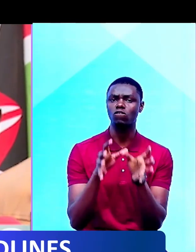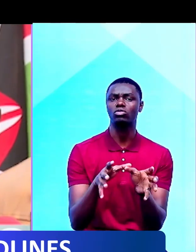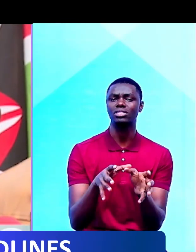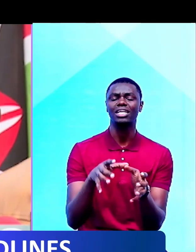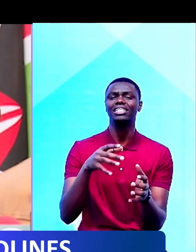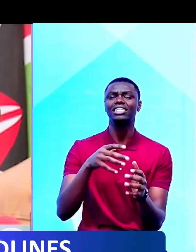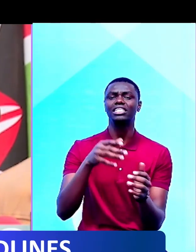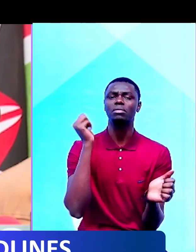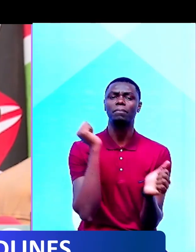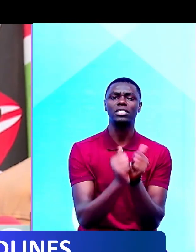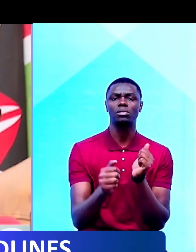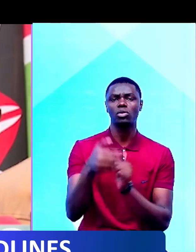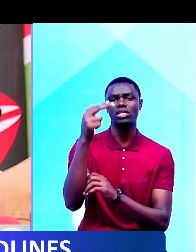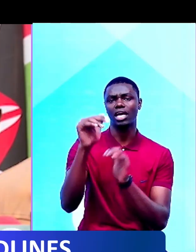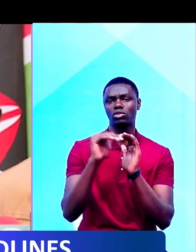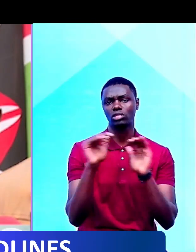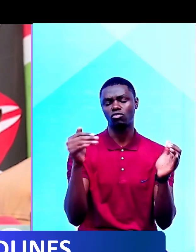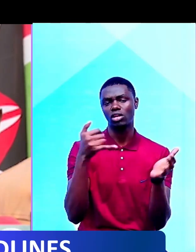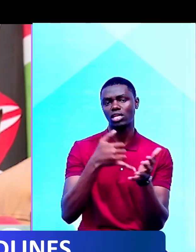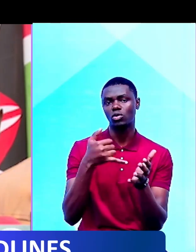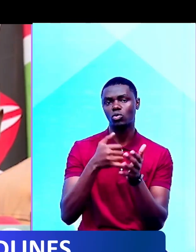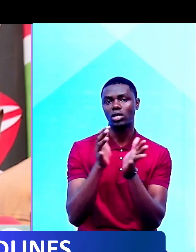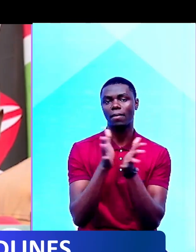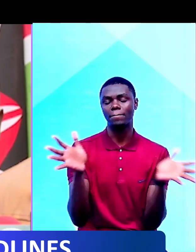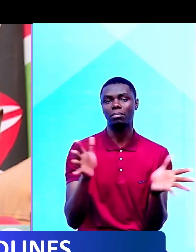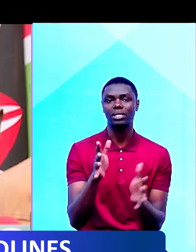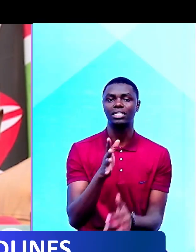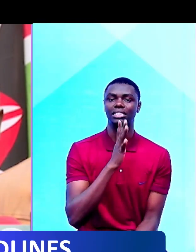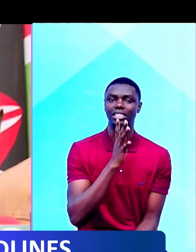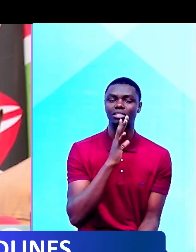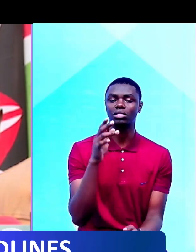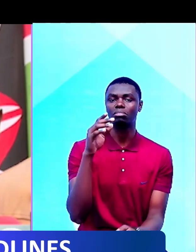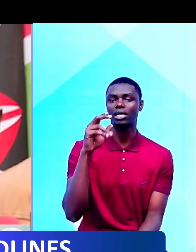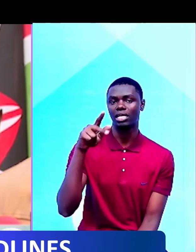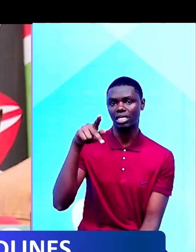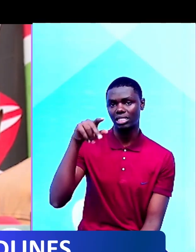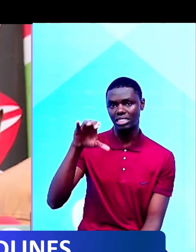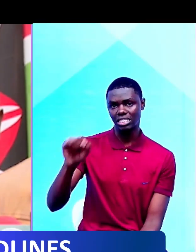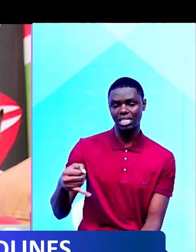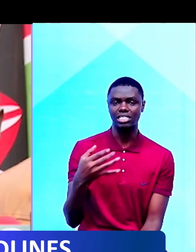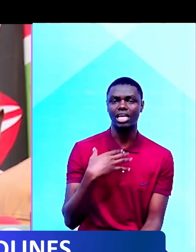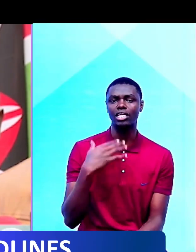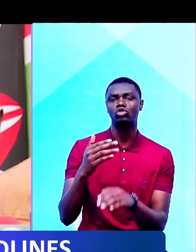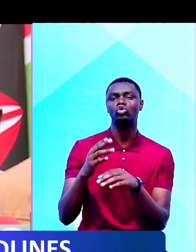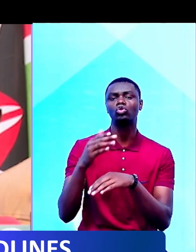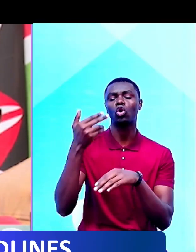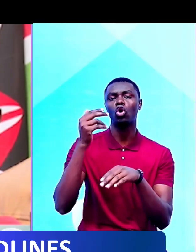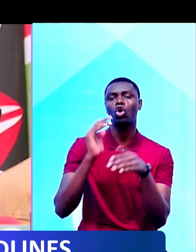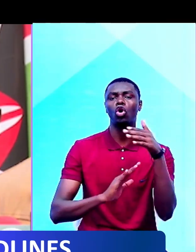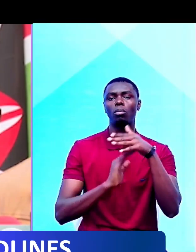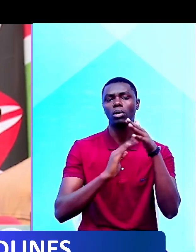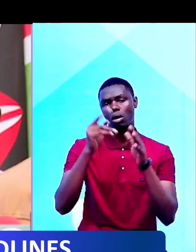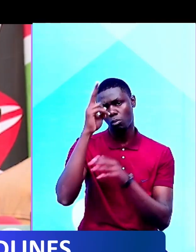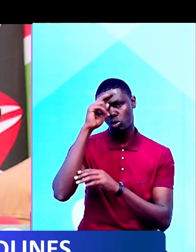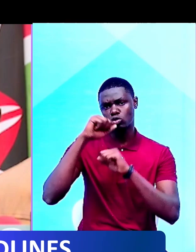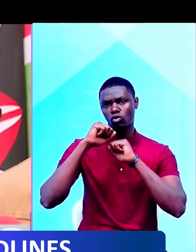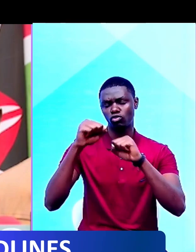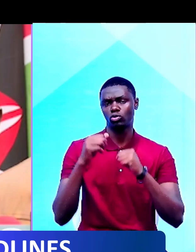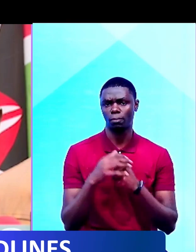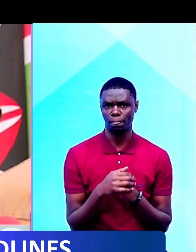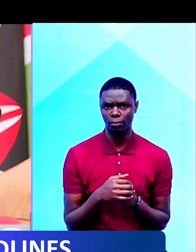levels, including public statements by cabinet secretaries and high-ranking police officials. There is